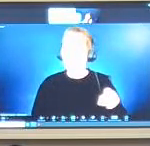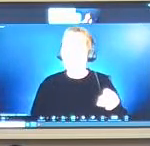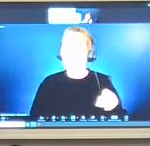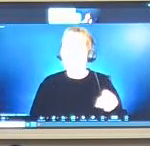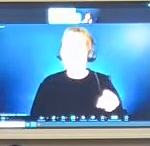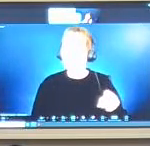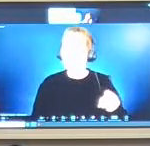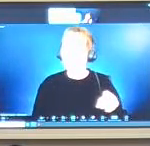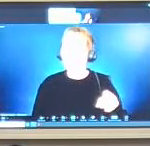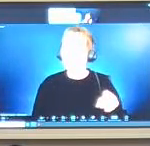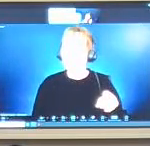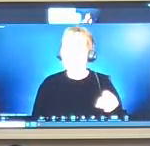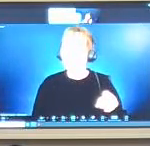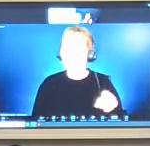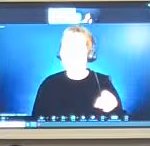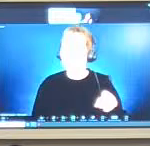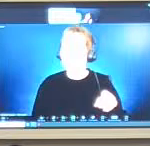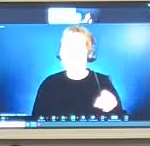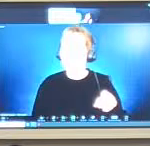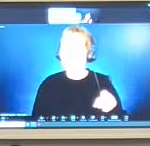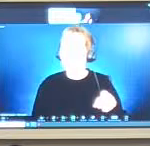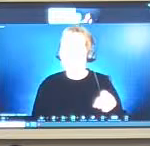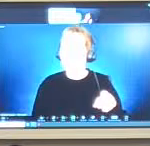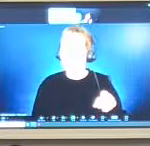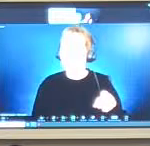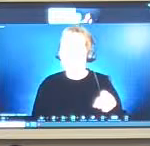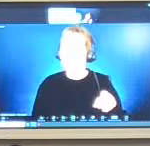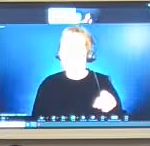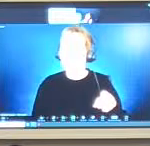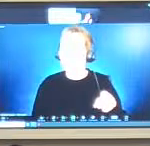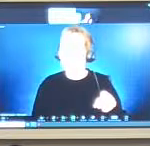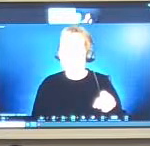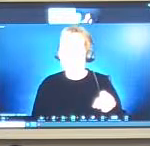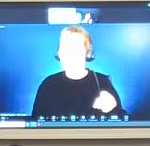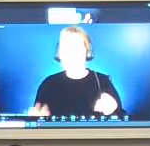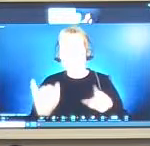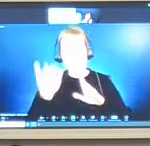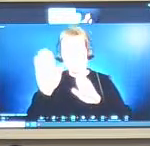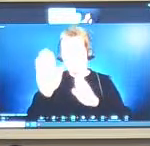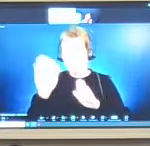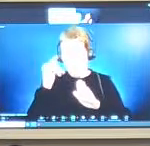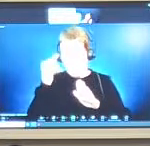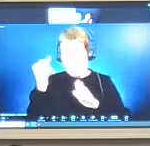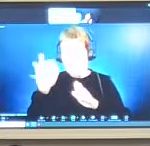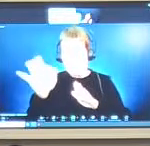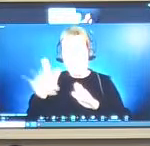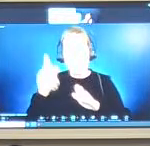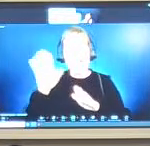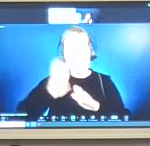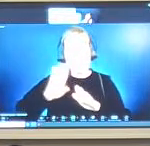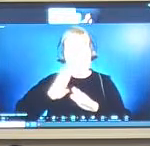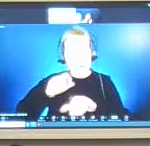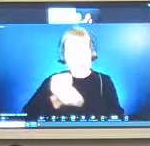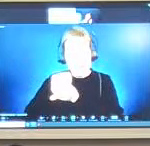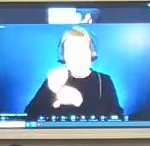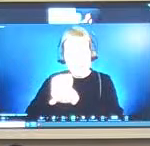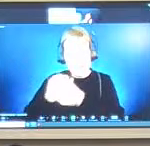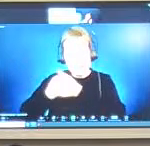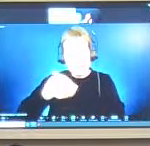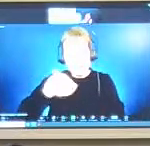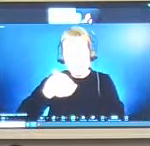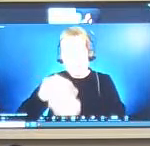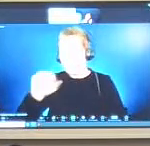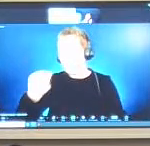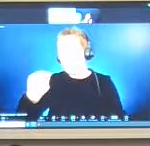some of the jobs I've led or some of the tasks I've been on, I've worked rather closely with Morgan on a host